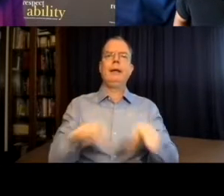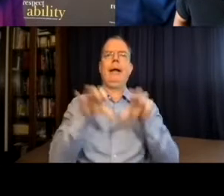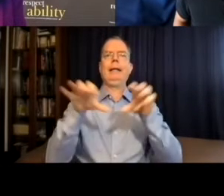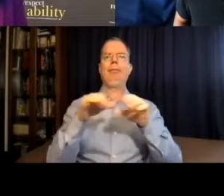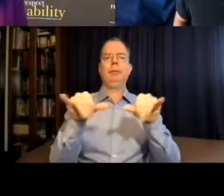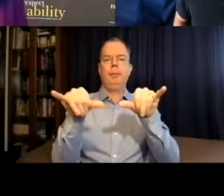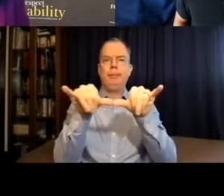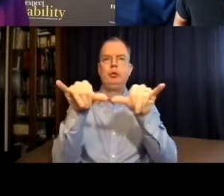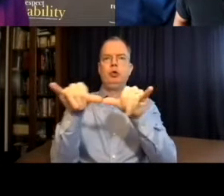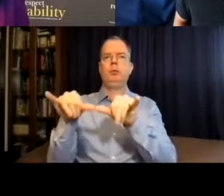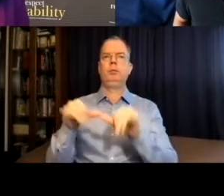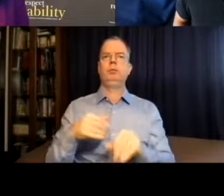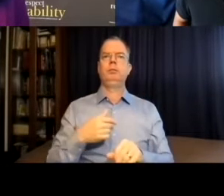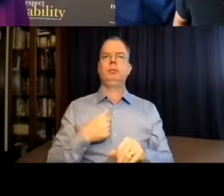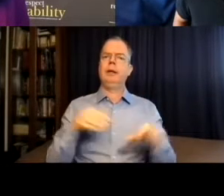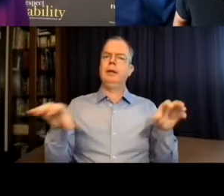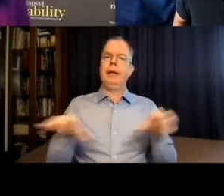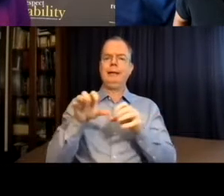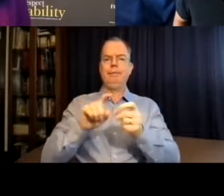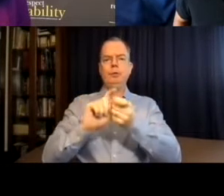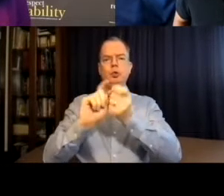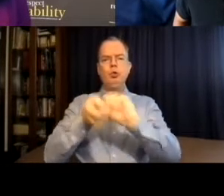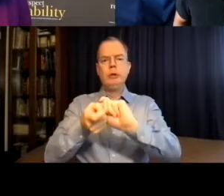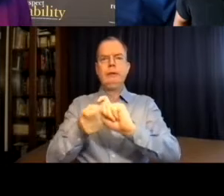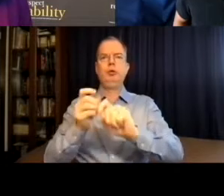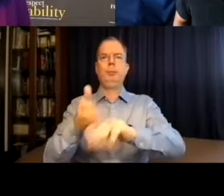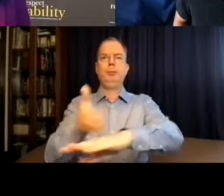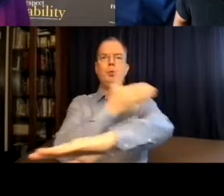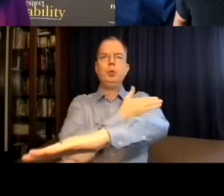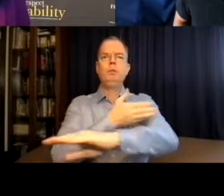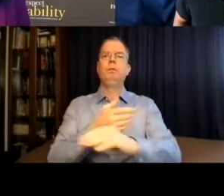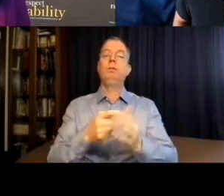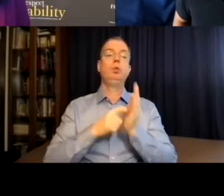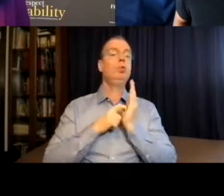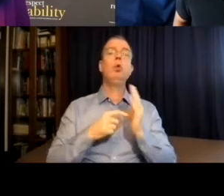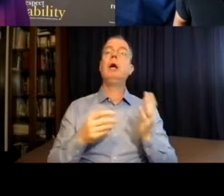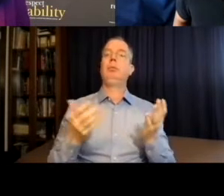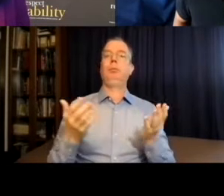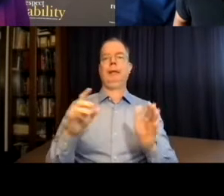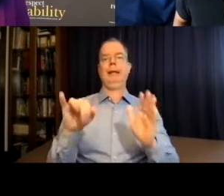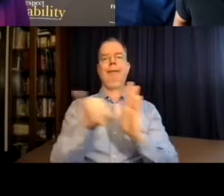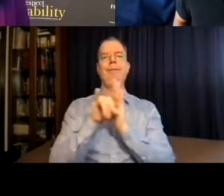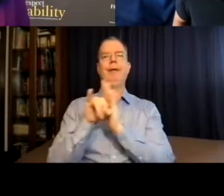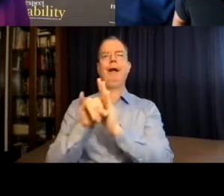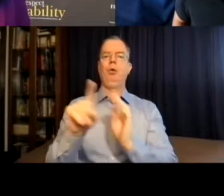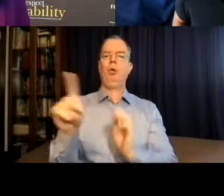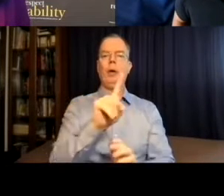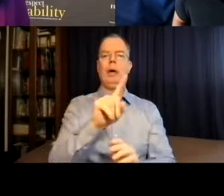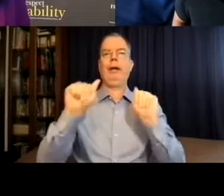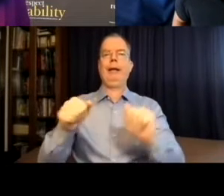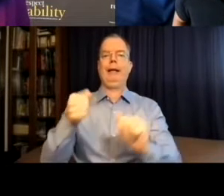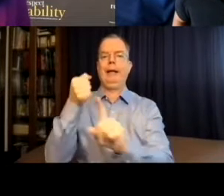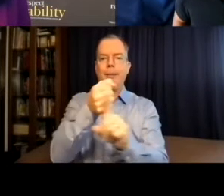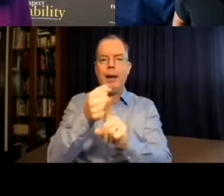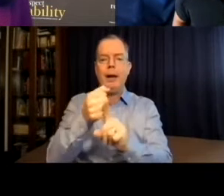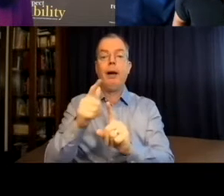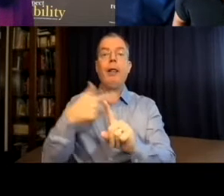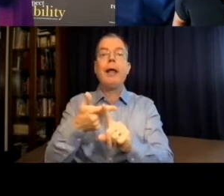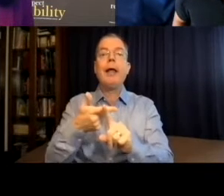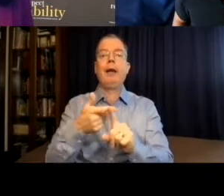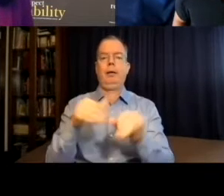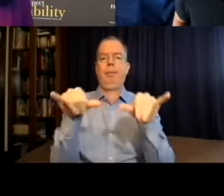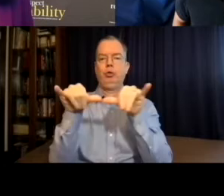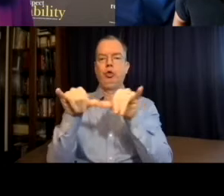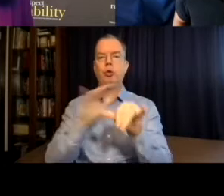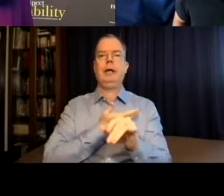And third is our commitment to performance metrics. We are change agents, and part of that work requires identifying where we can make